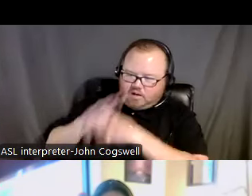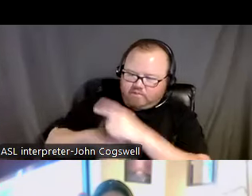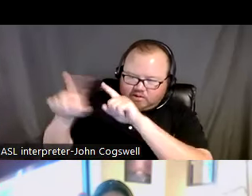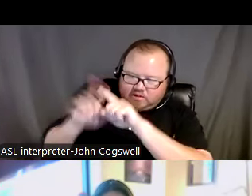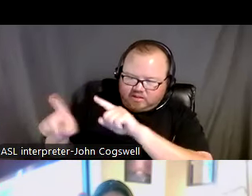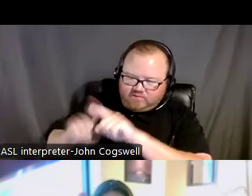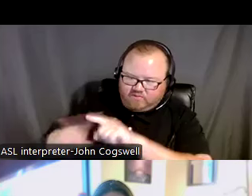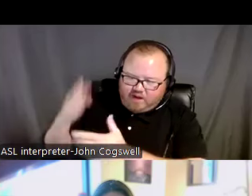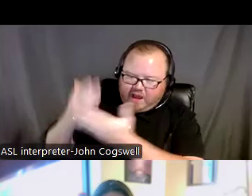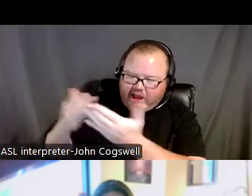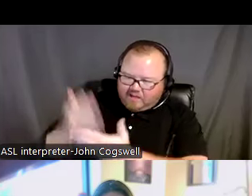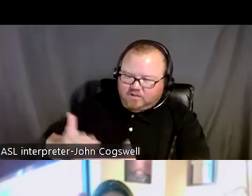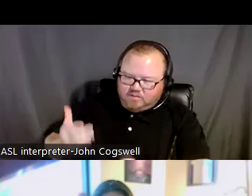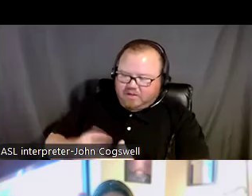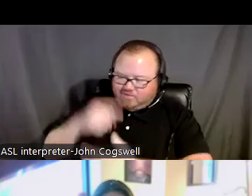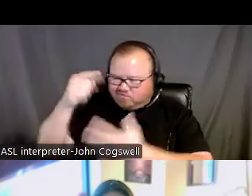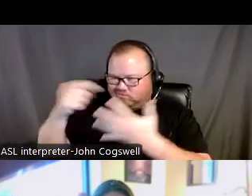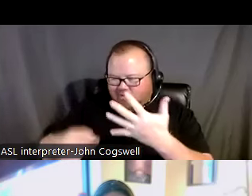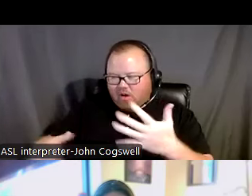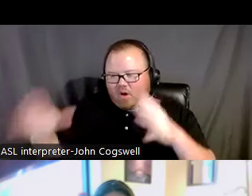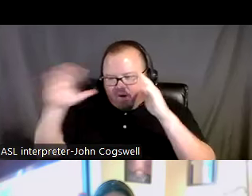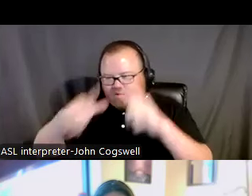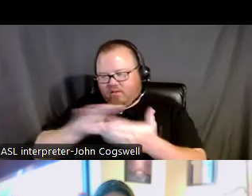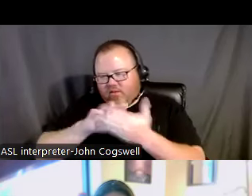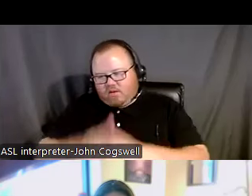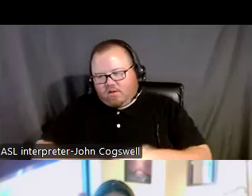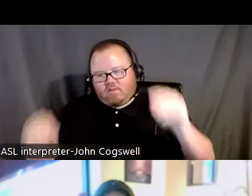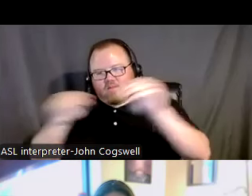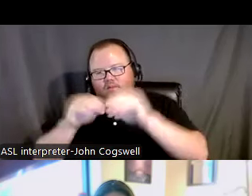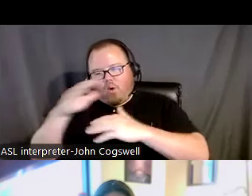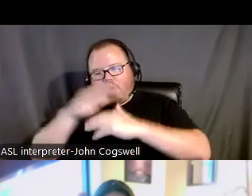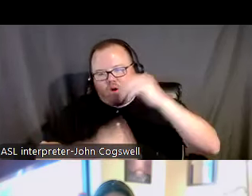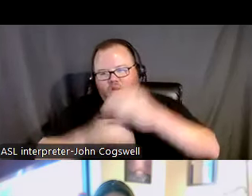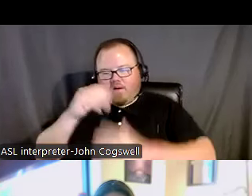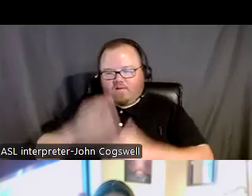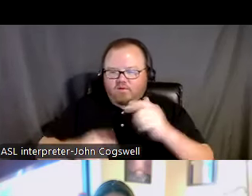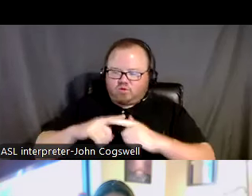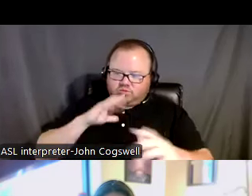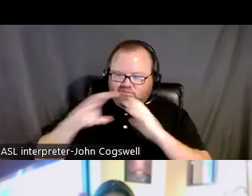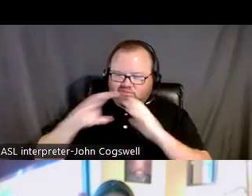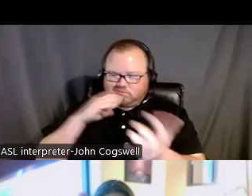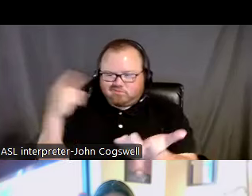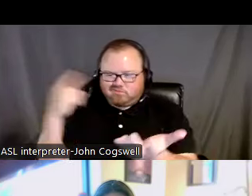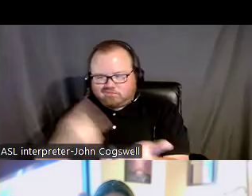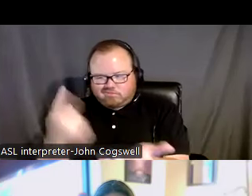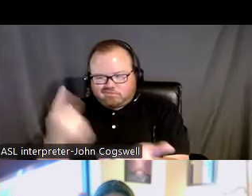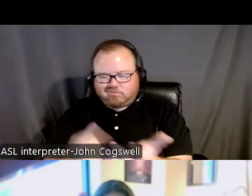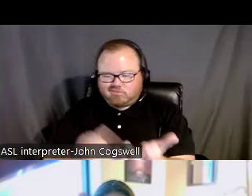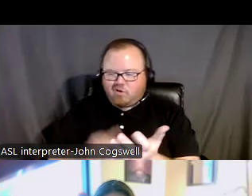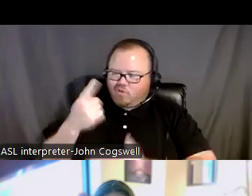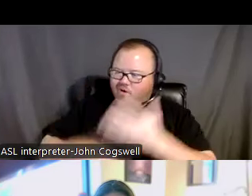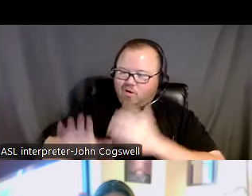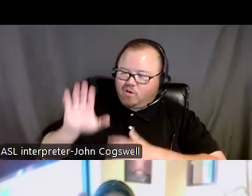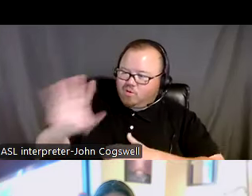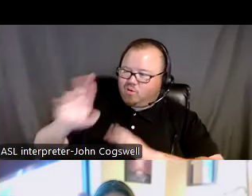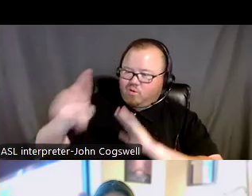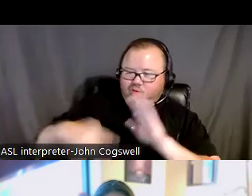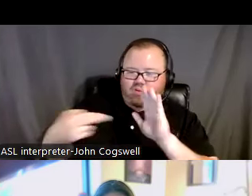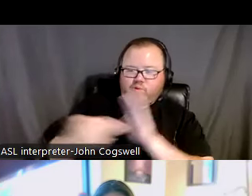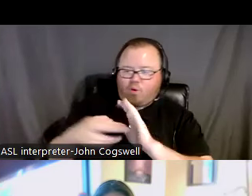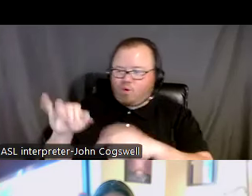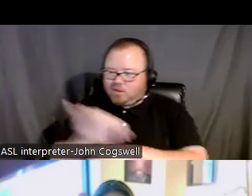aspects. Hopefully, making you a little bit more comfortable to have that conversation and be thinking about whatever your role is, whatever industry